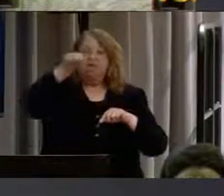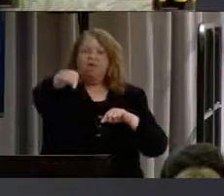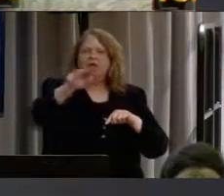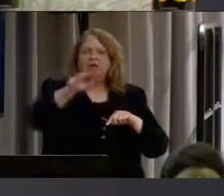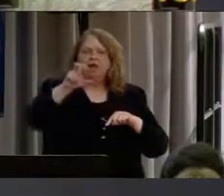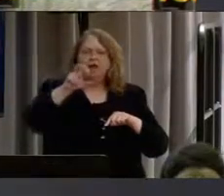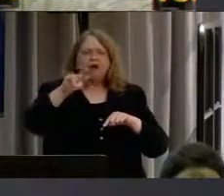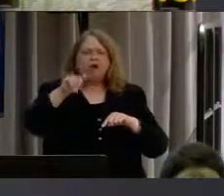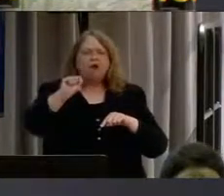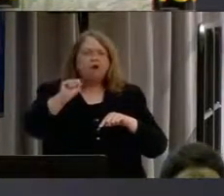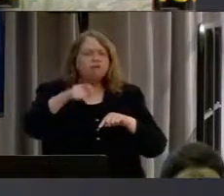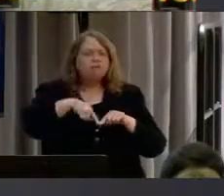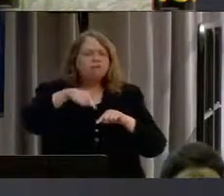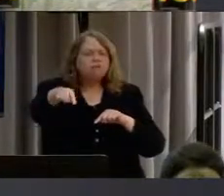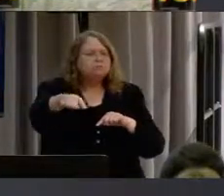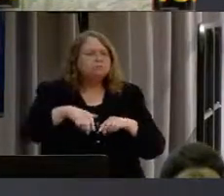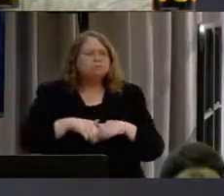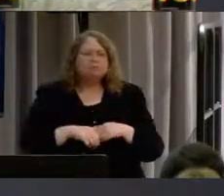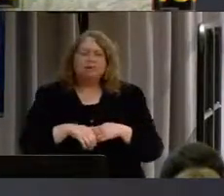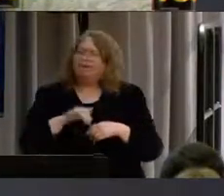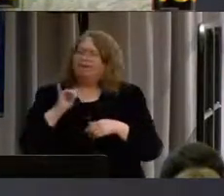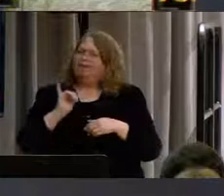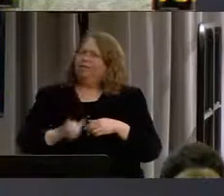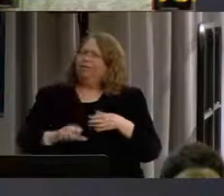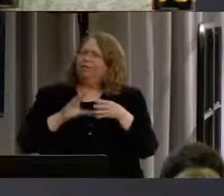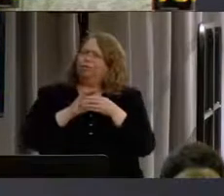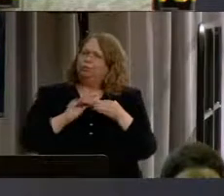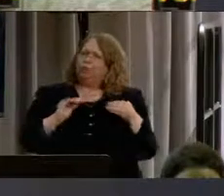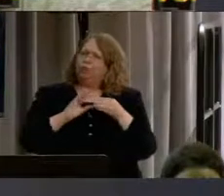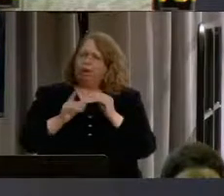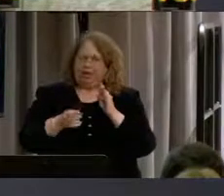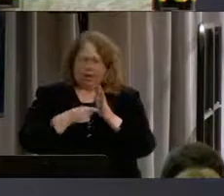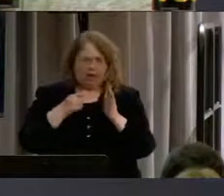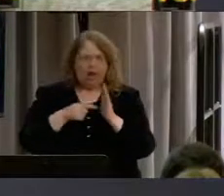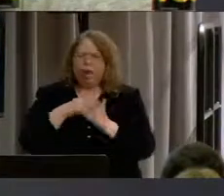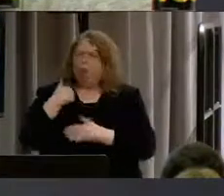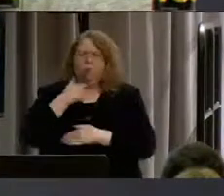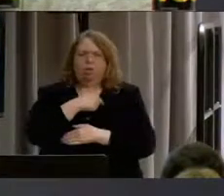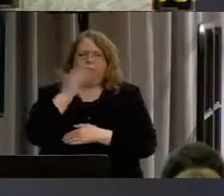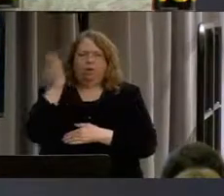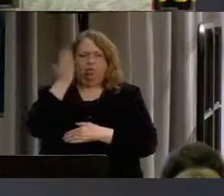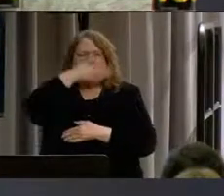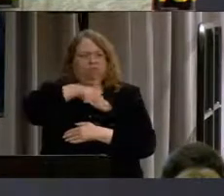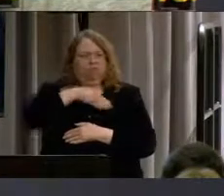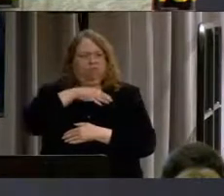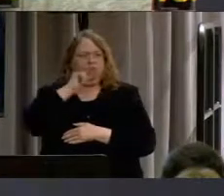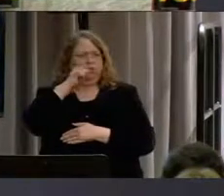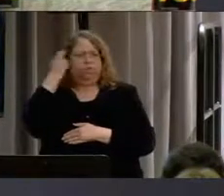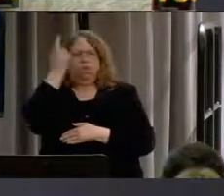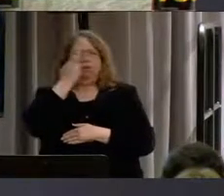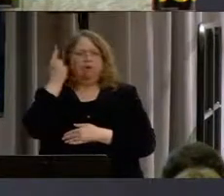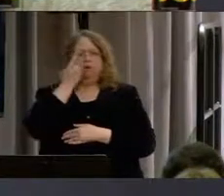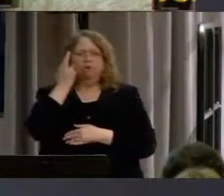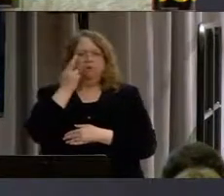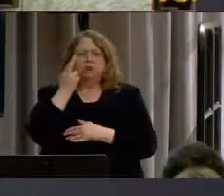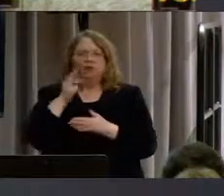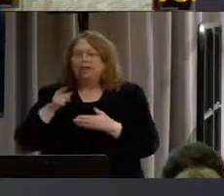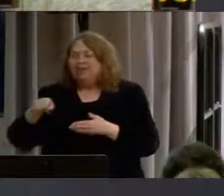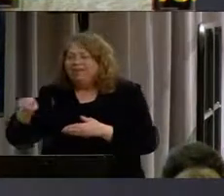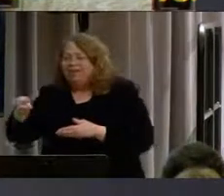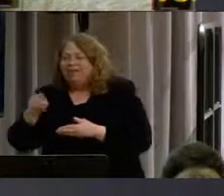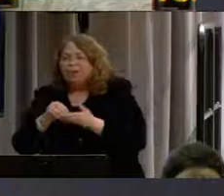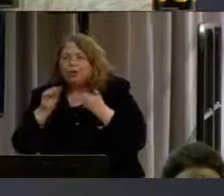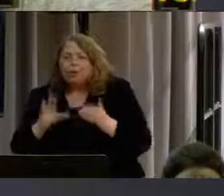So those are the stories that sometimes we don't see, that the students were really observing in